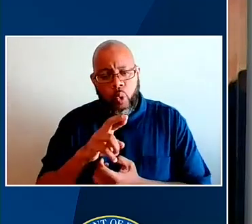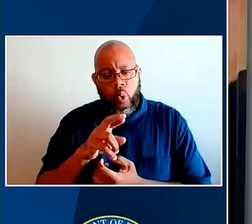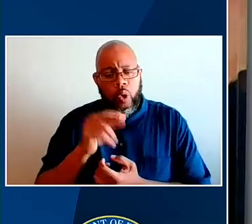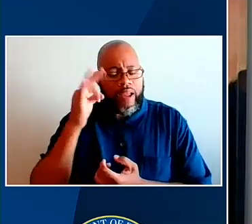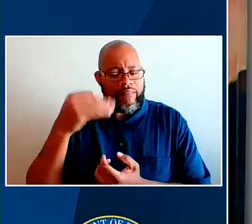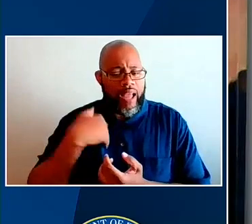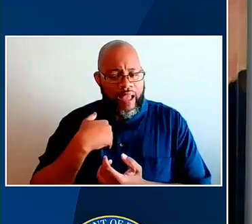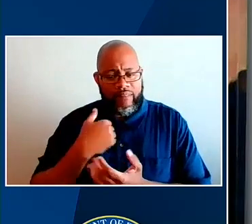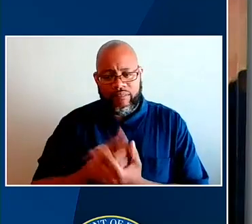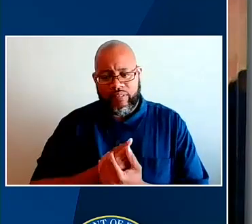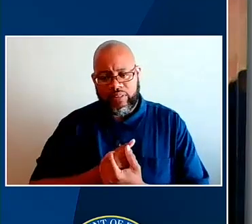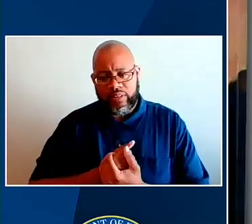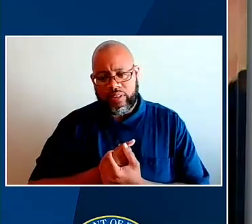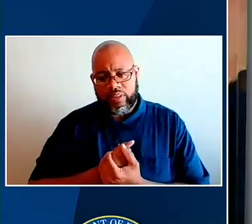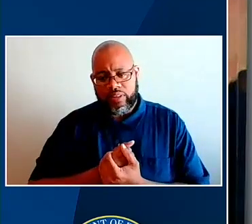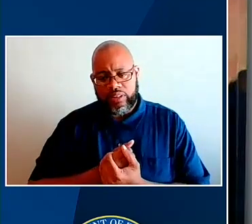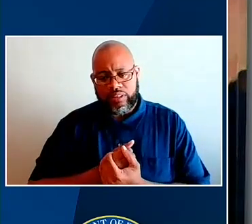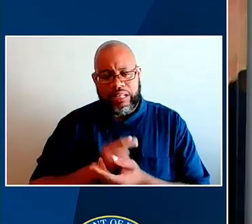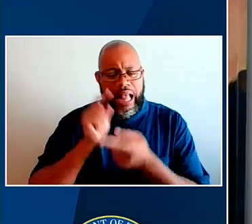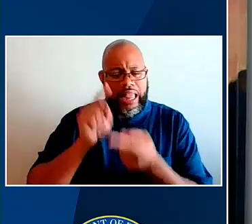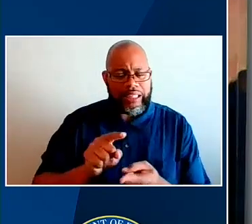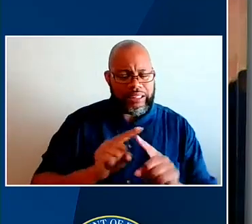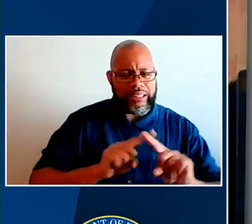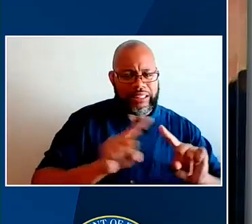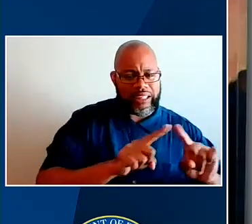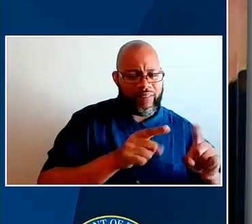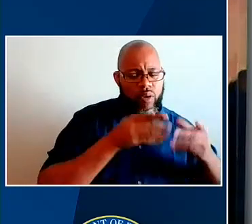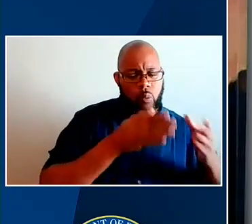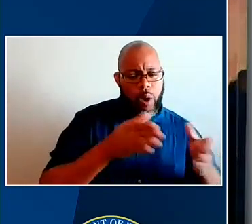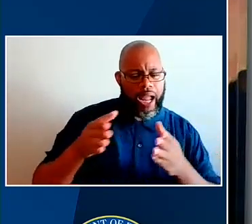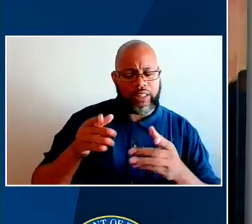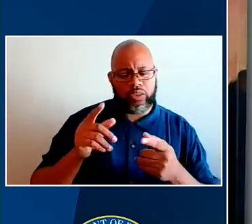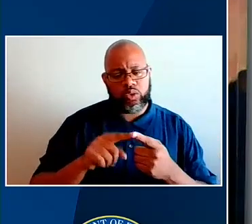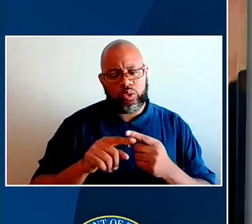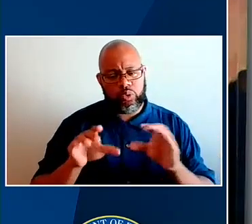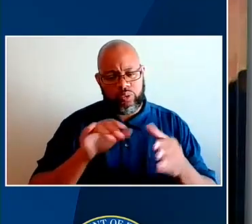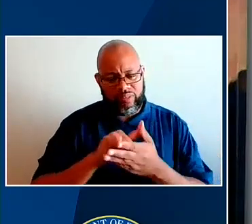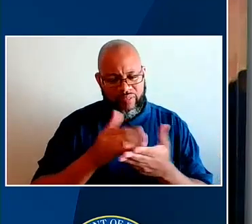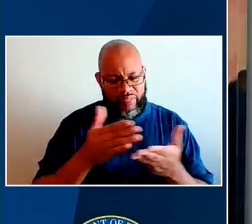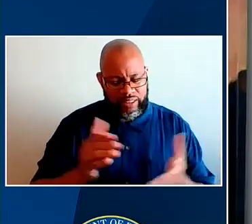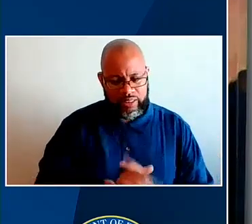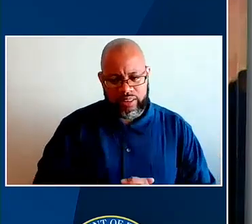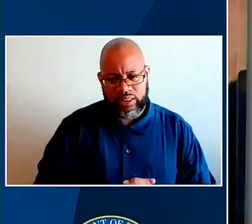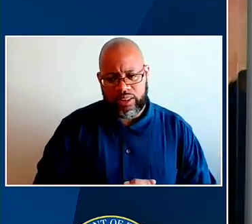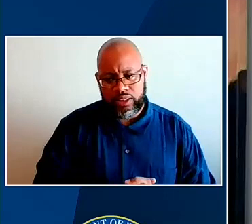are fewer different ways to do these things